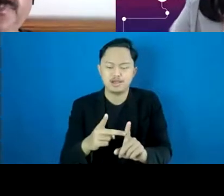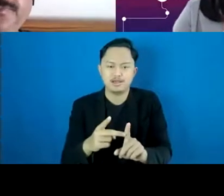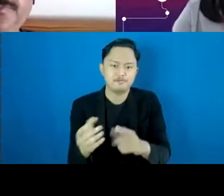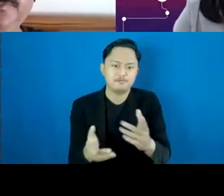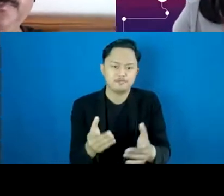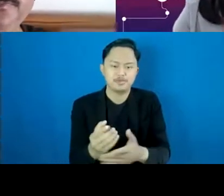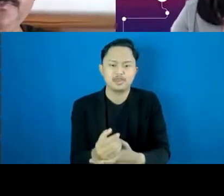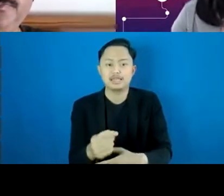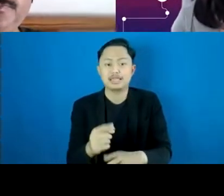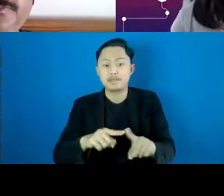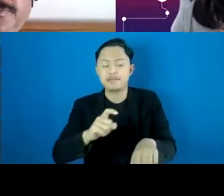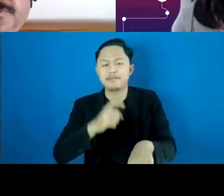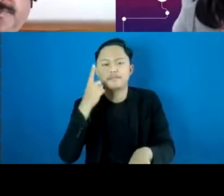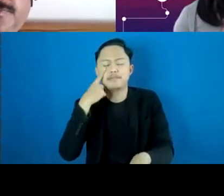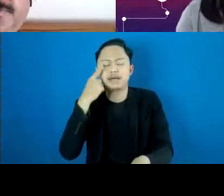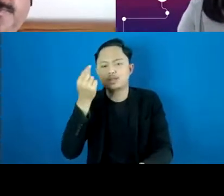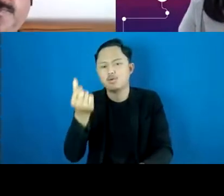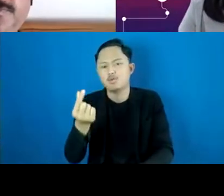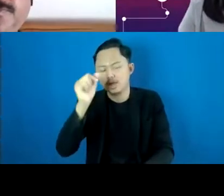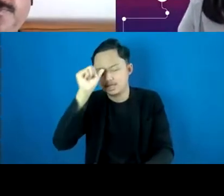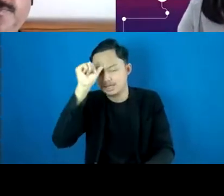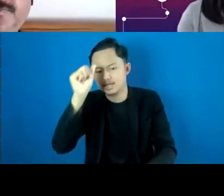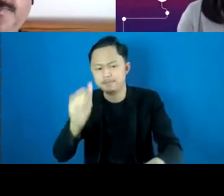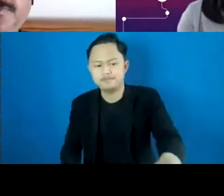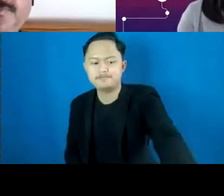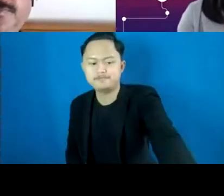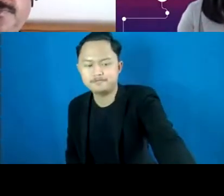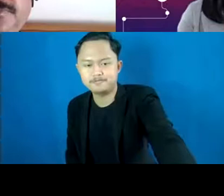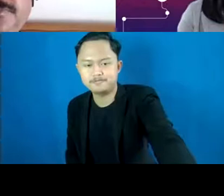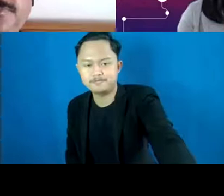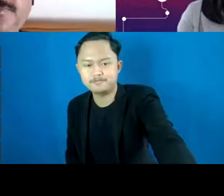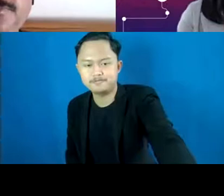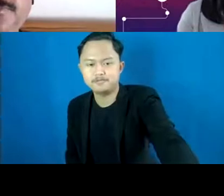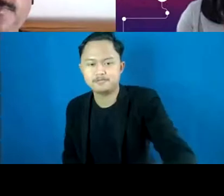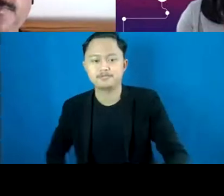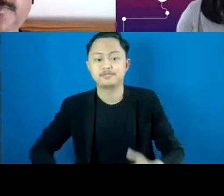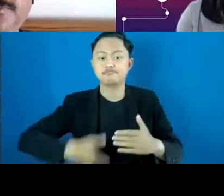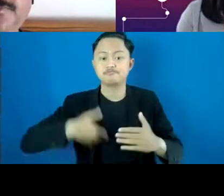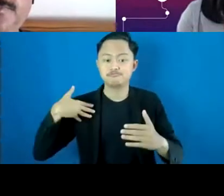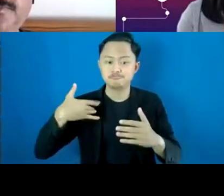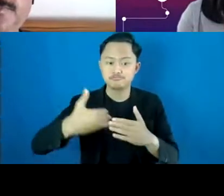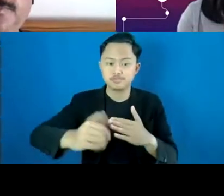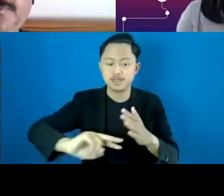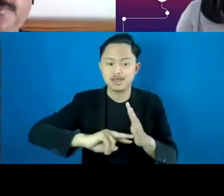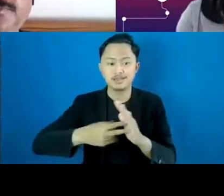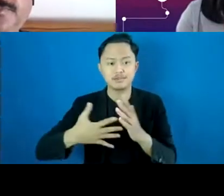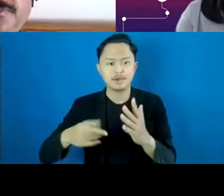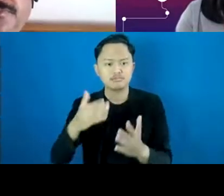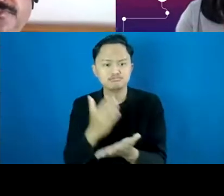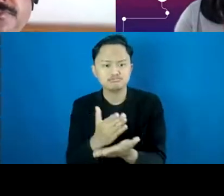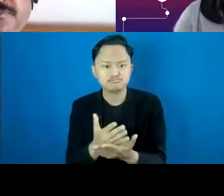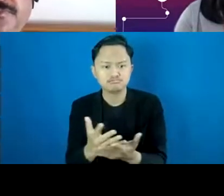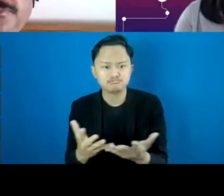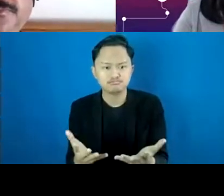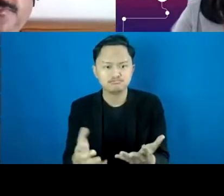Indian currency, and some state governments are offering it 8 to 10 rupees. So these are the policies and initiatives